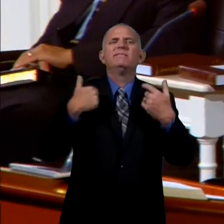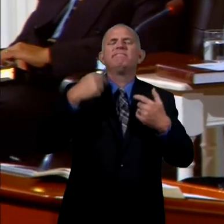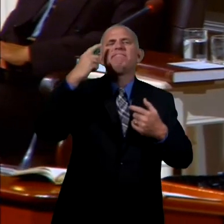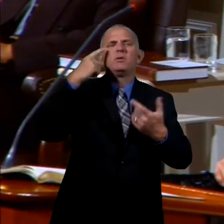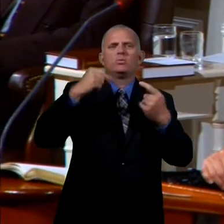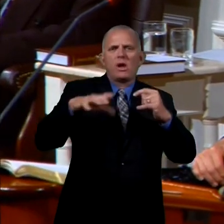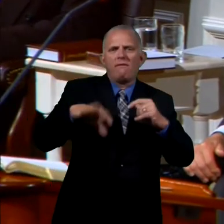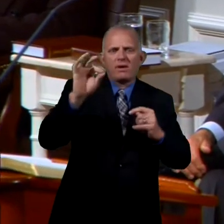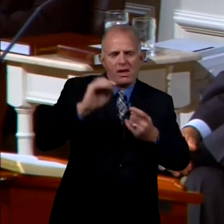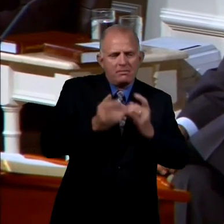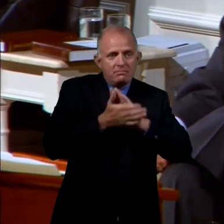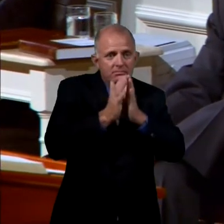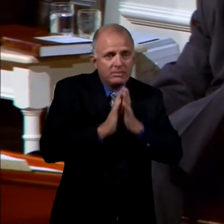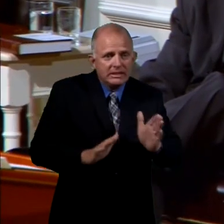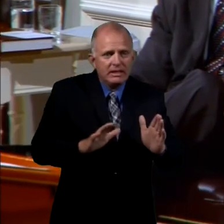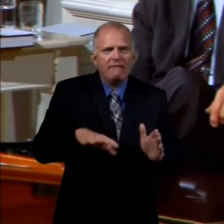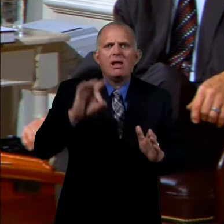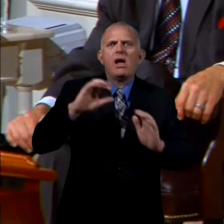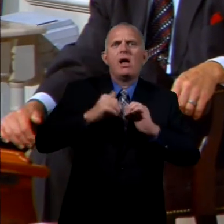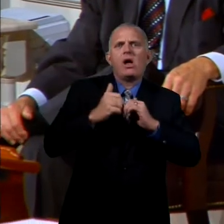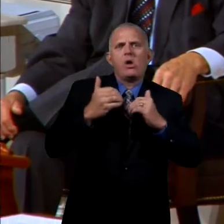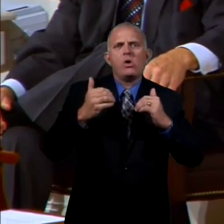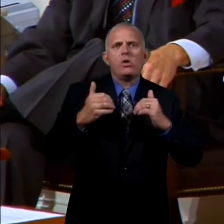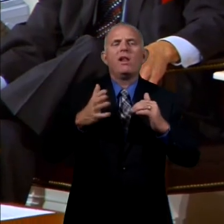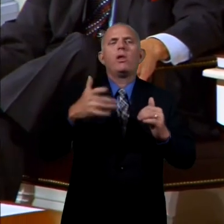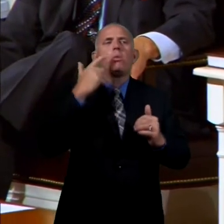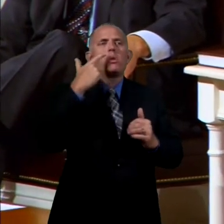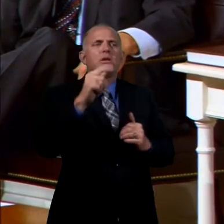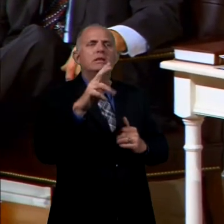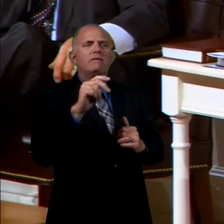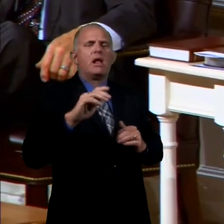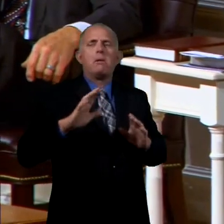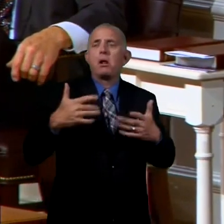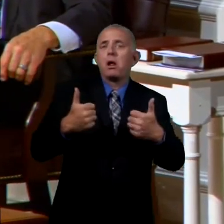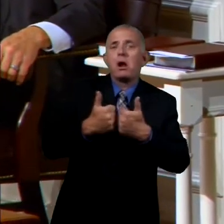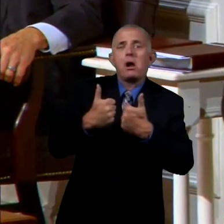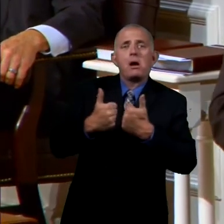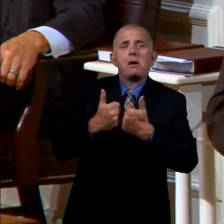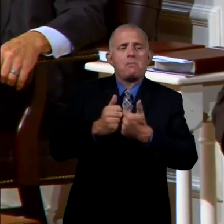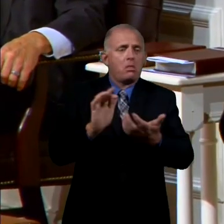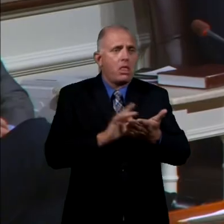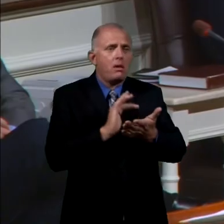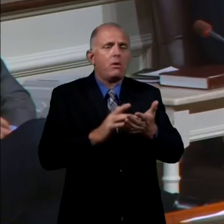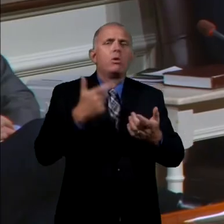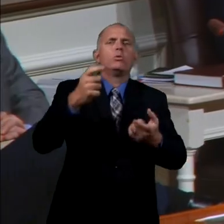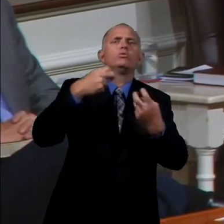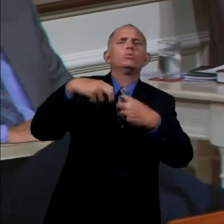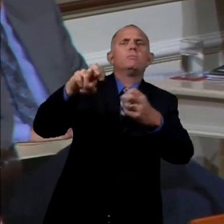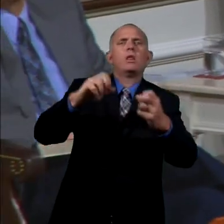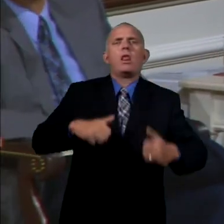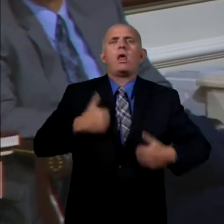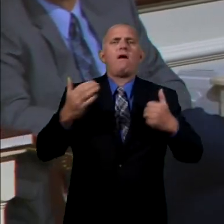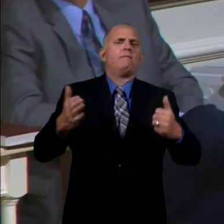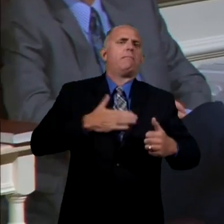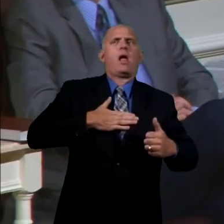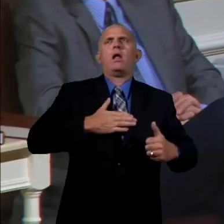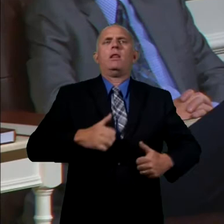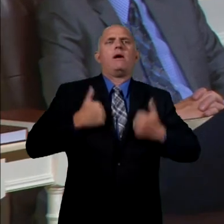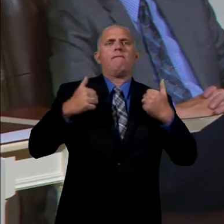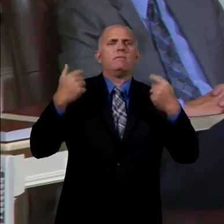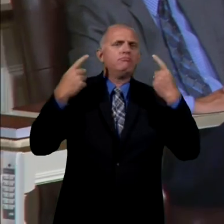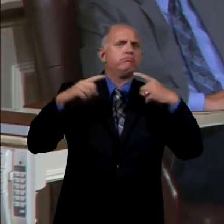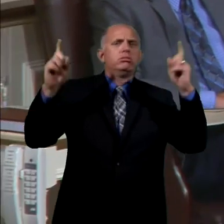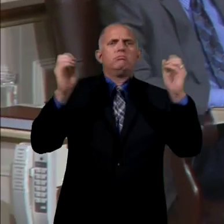and finding my way. I want to watch this show. I want to play this game. I want to go on this trip. I want to live my life. I want to be more productive at work. I